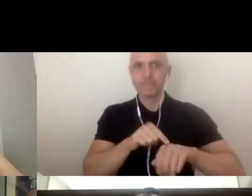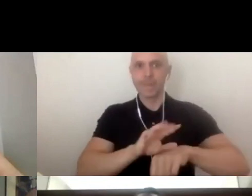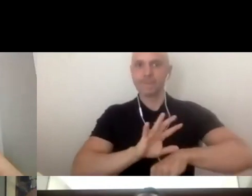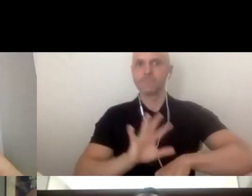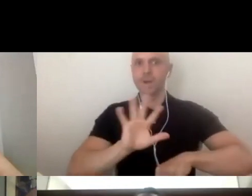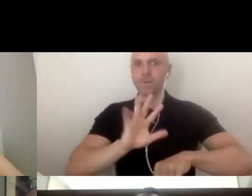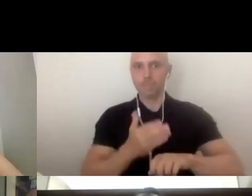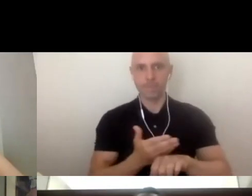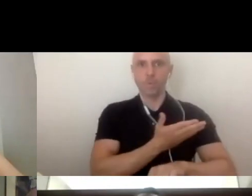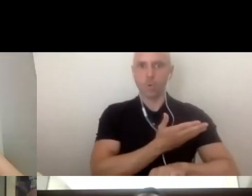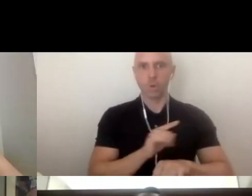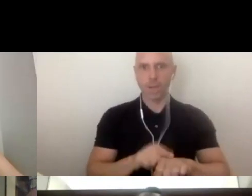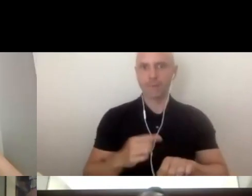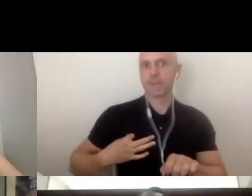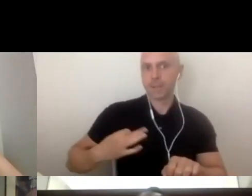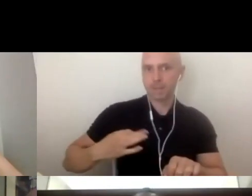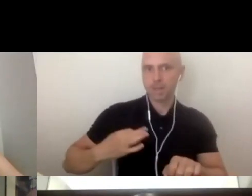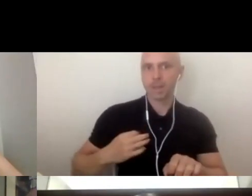originally, we had